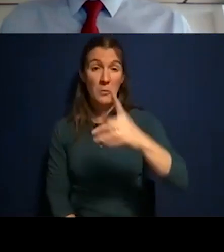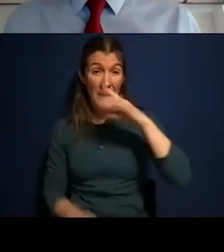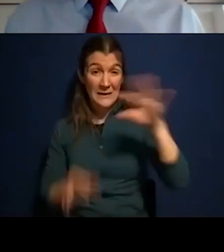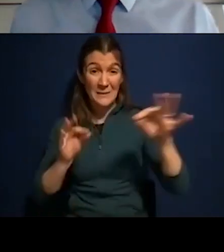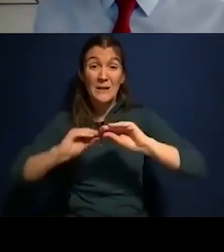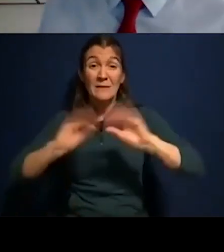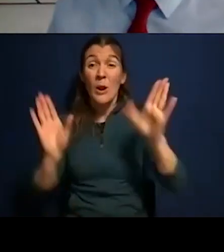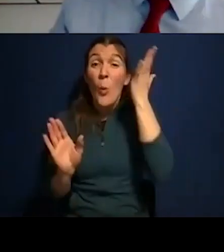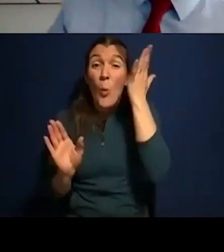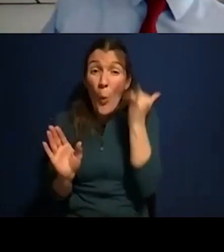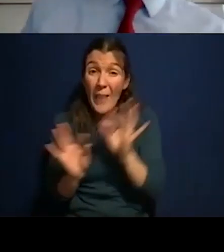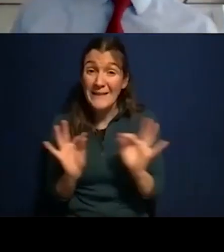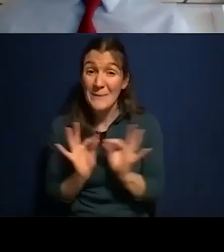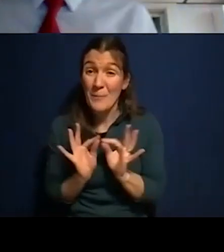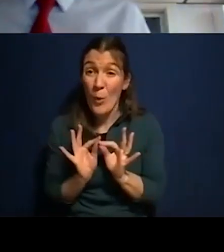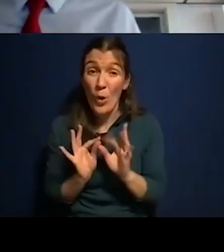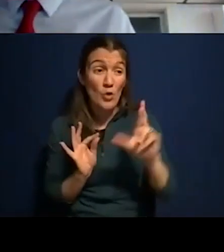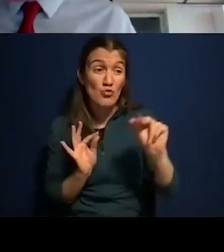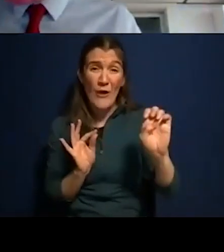think that's important?